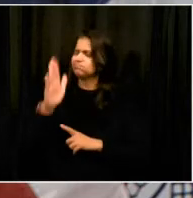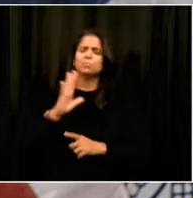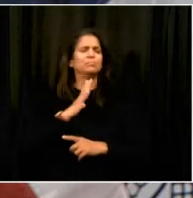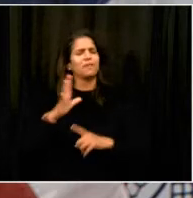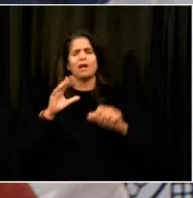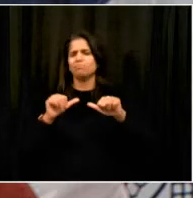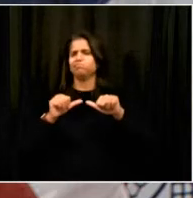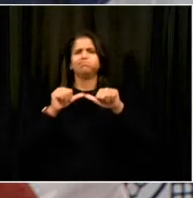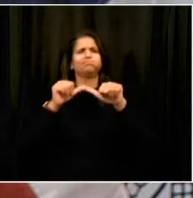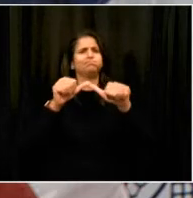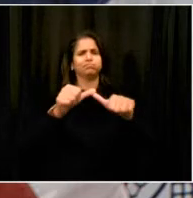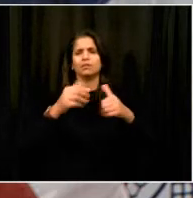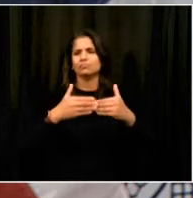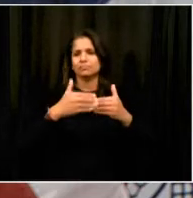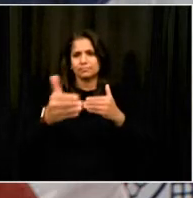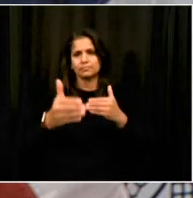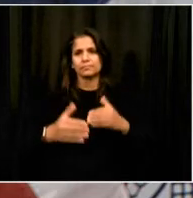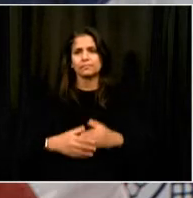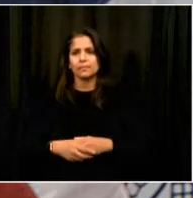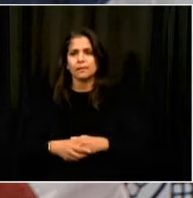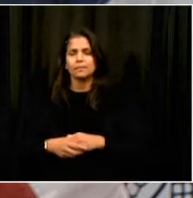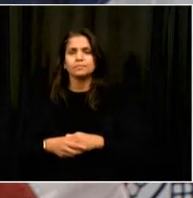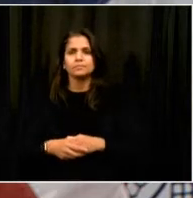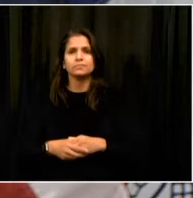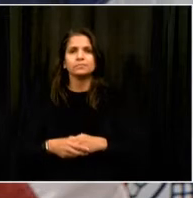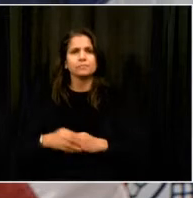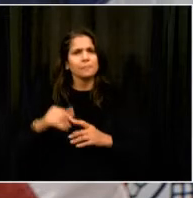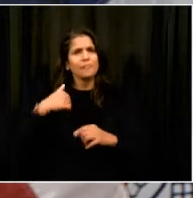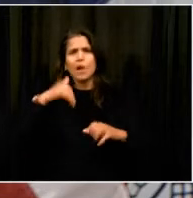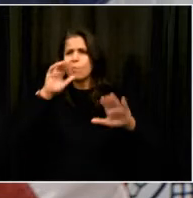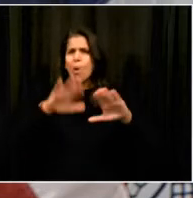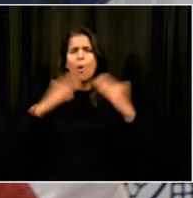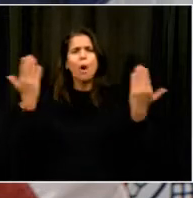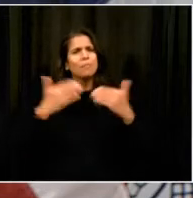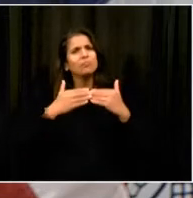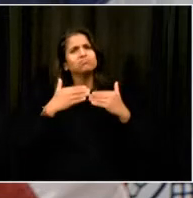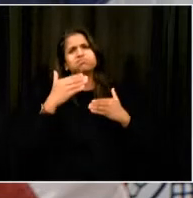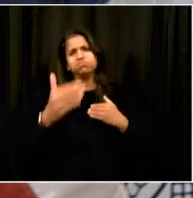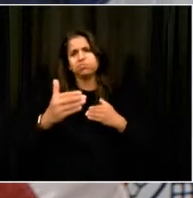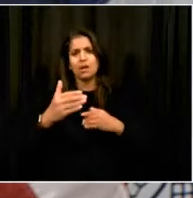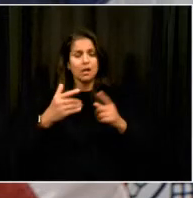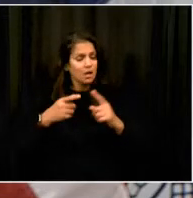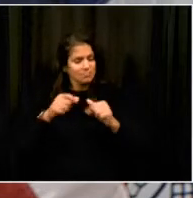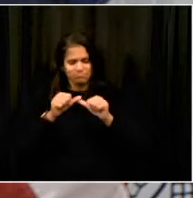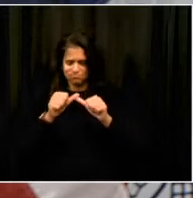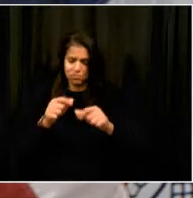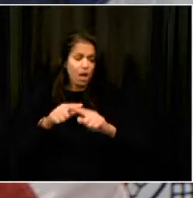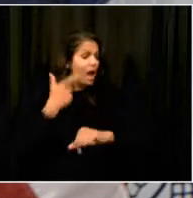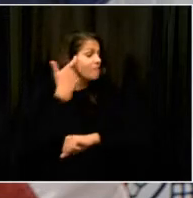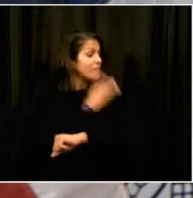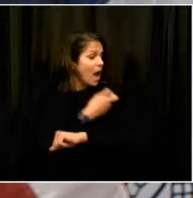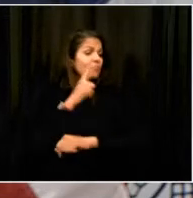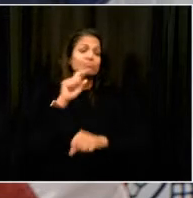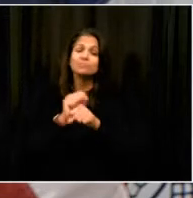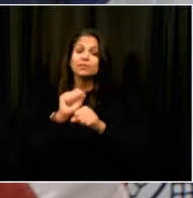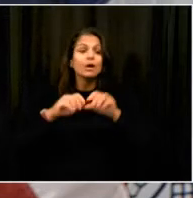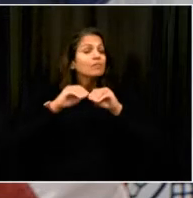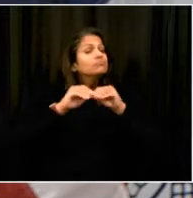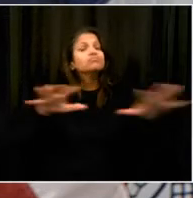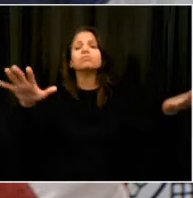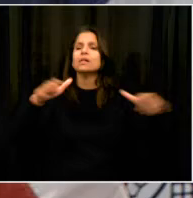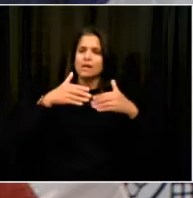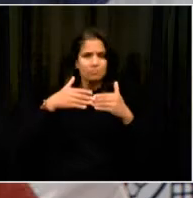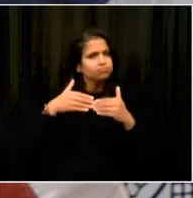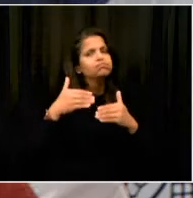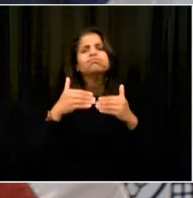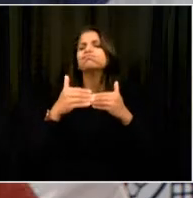the duration. And I believe we're going to have our schools open all the way to the point where we link up with a widespread distribution of the